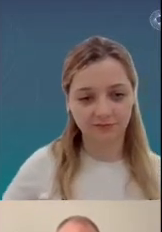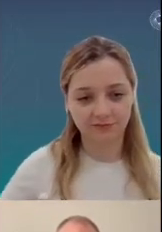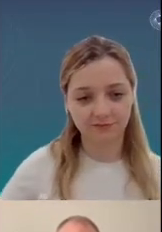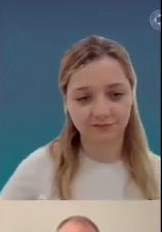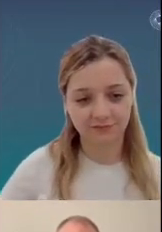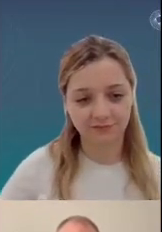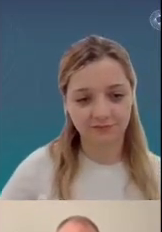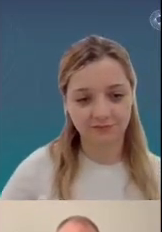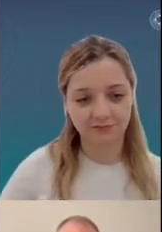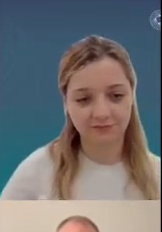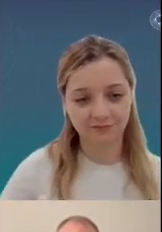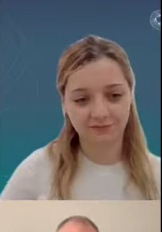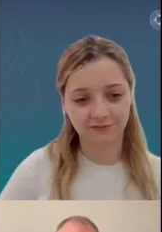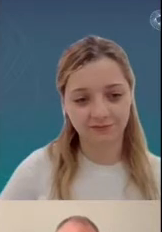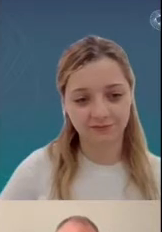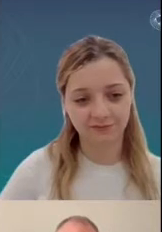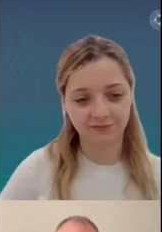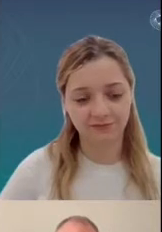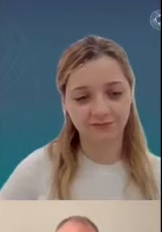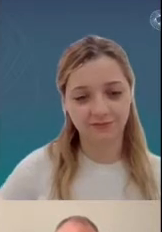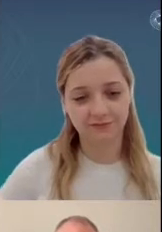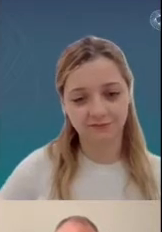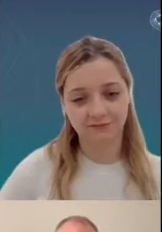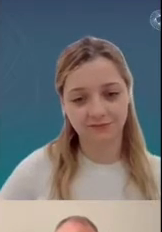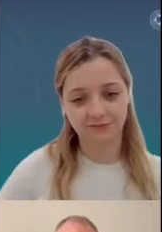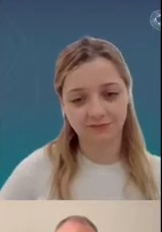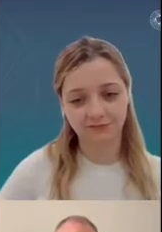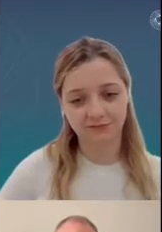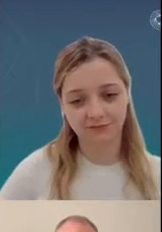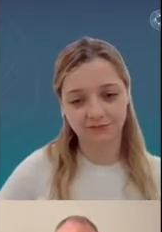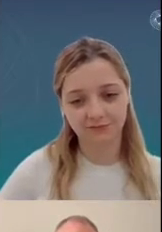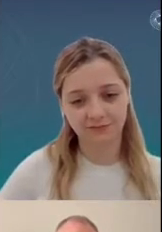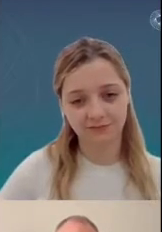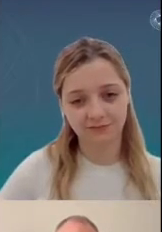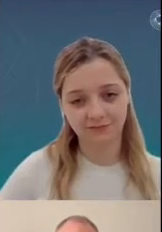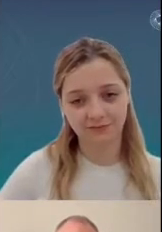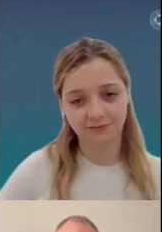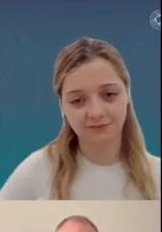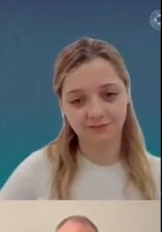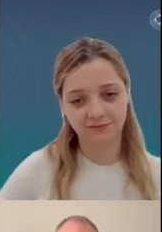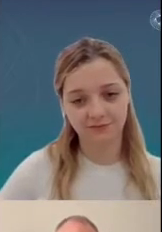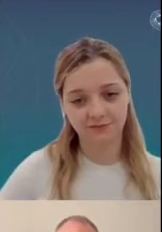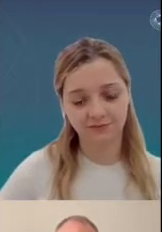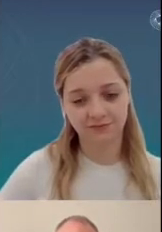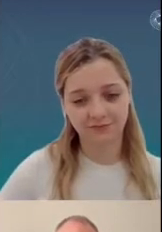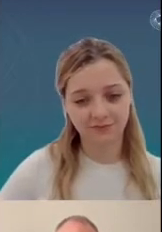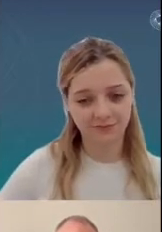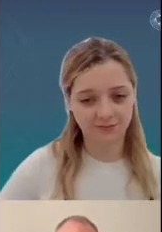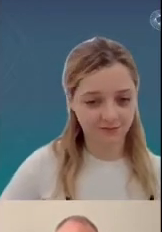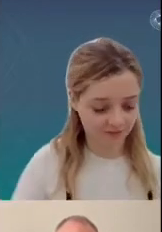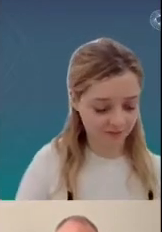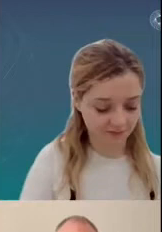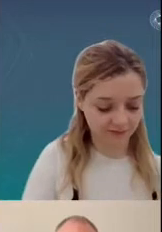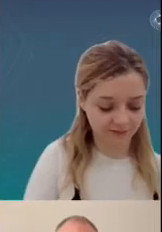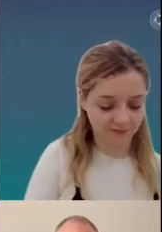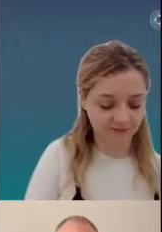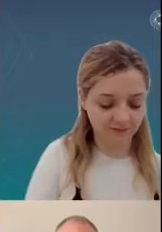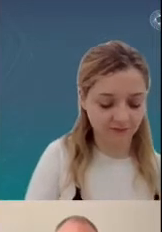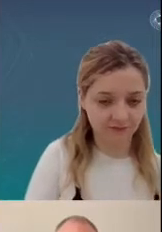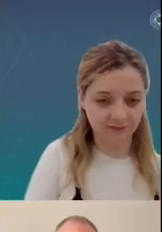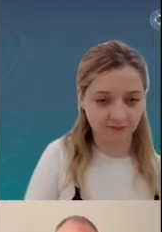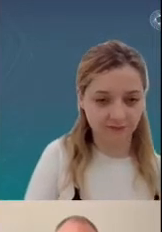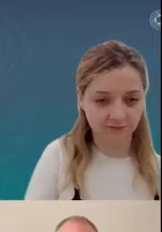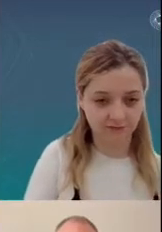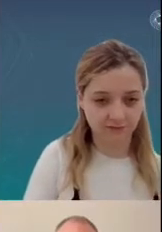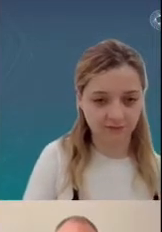reviews. We will continue to work with QQI into the future to help you realise your strategy and